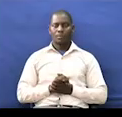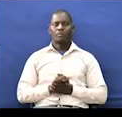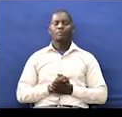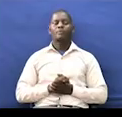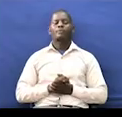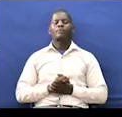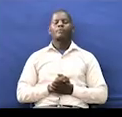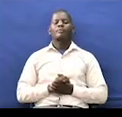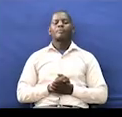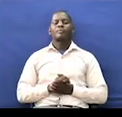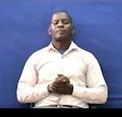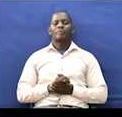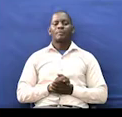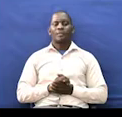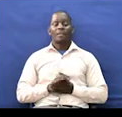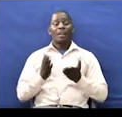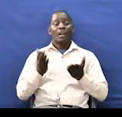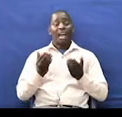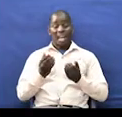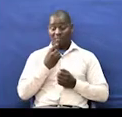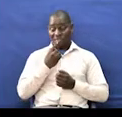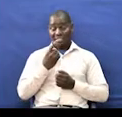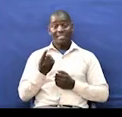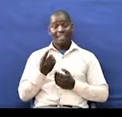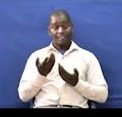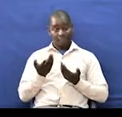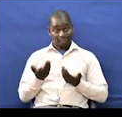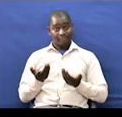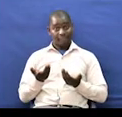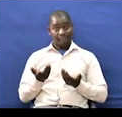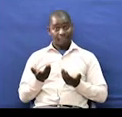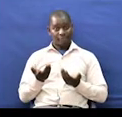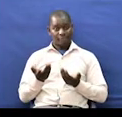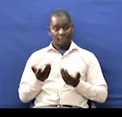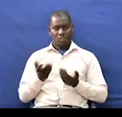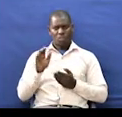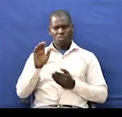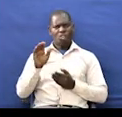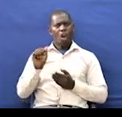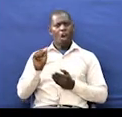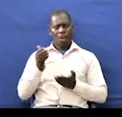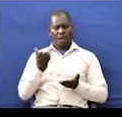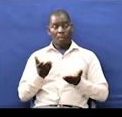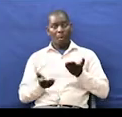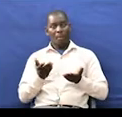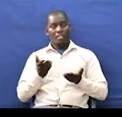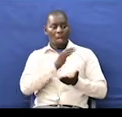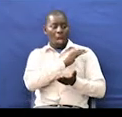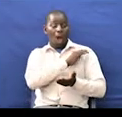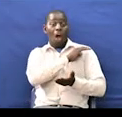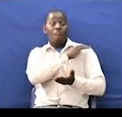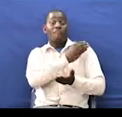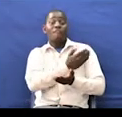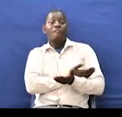As we have said that to recall a moment of force, that the ability of a force to cause objects